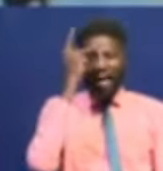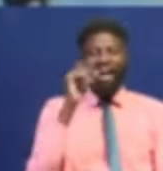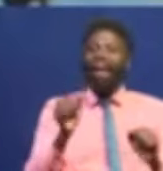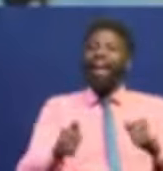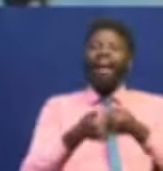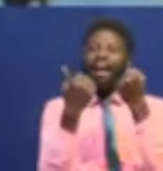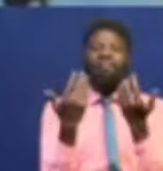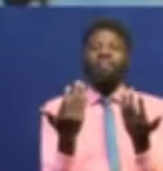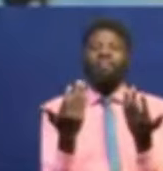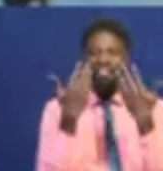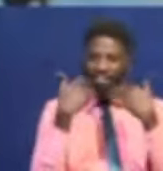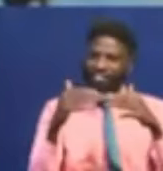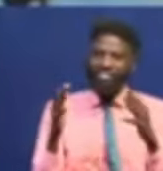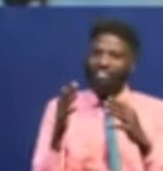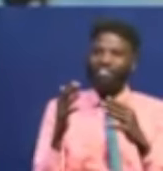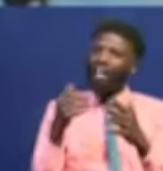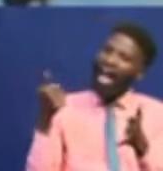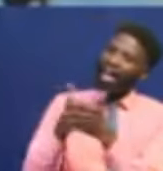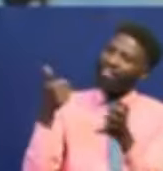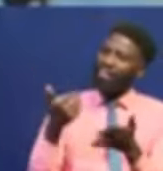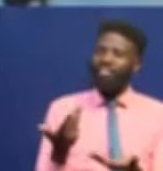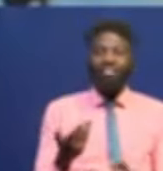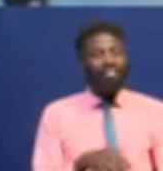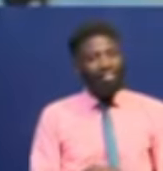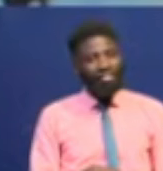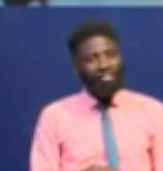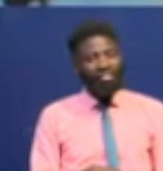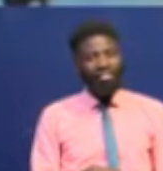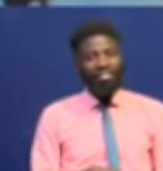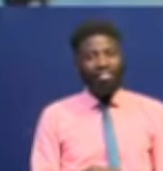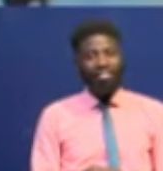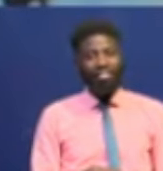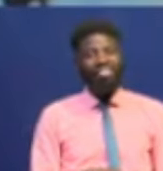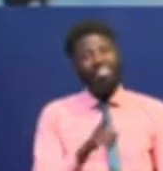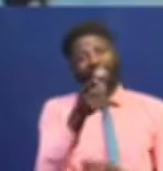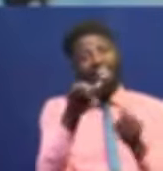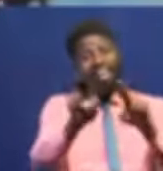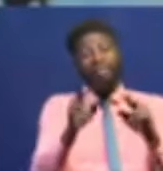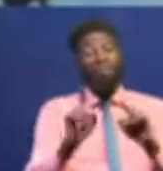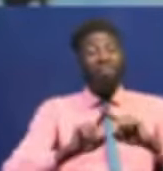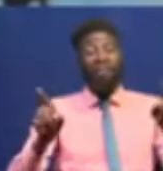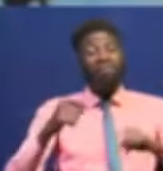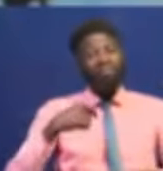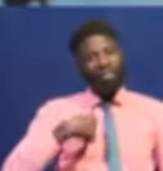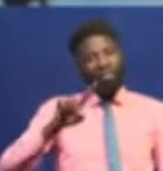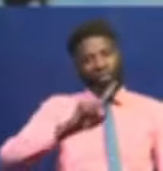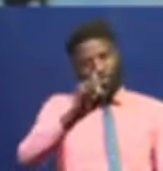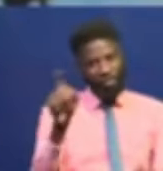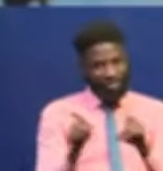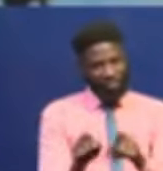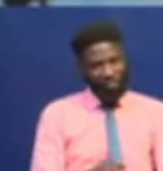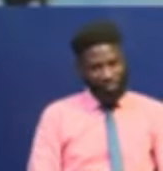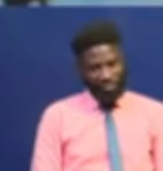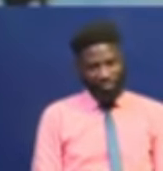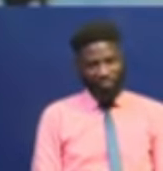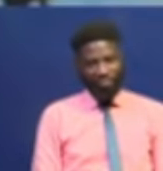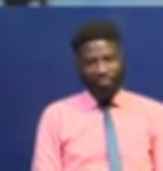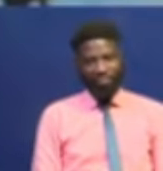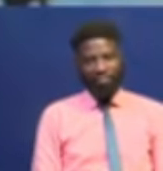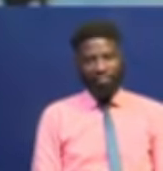is under attack. I mean, that is what it is. But let me ask you,